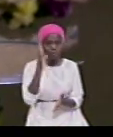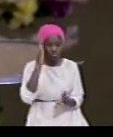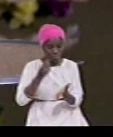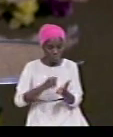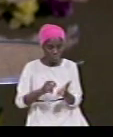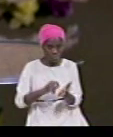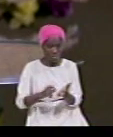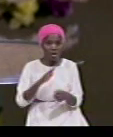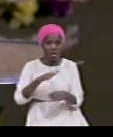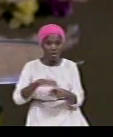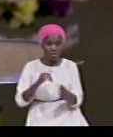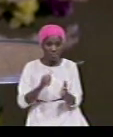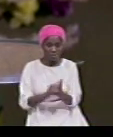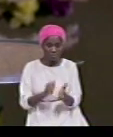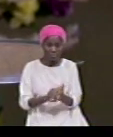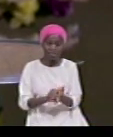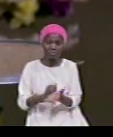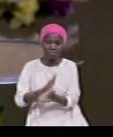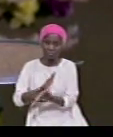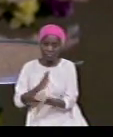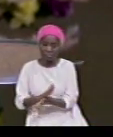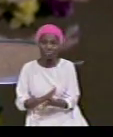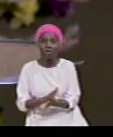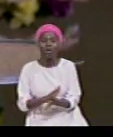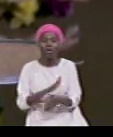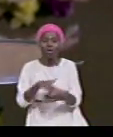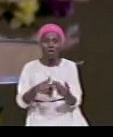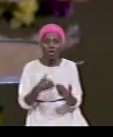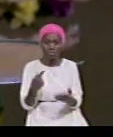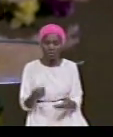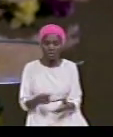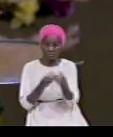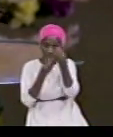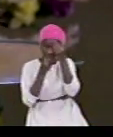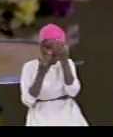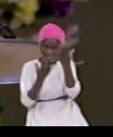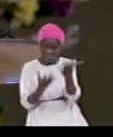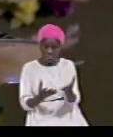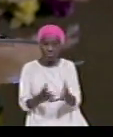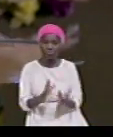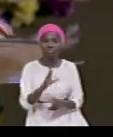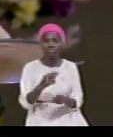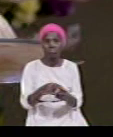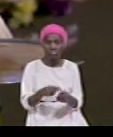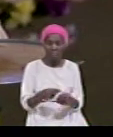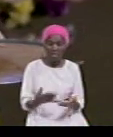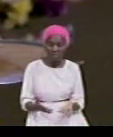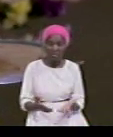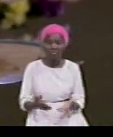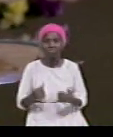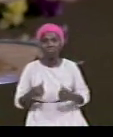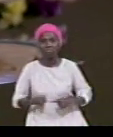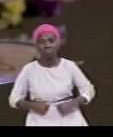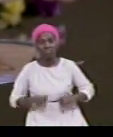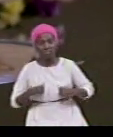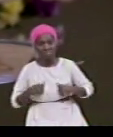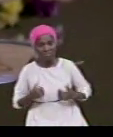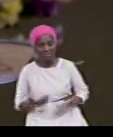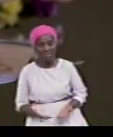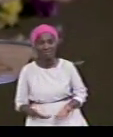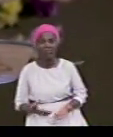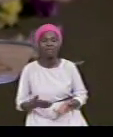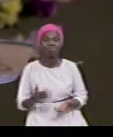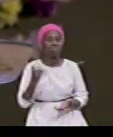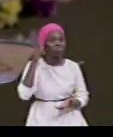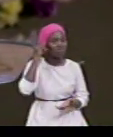with the information that is required. Your name, your address, your telephone number, all those things, supply them so that